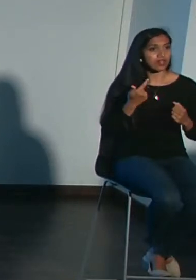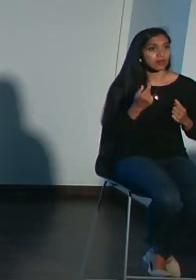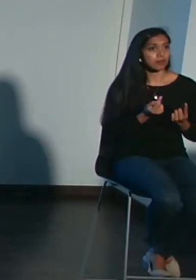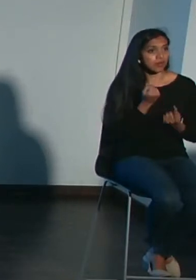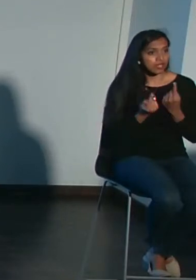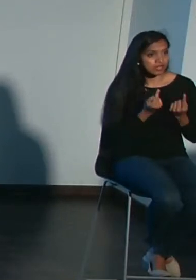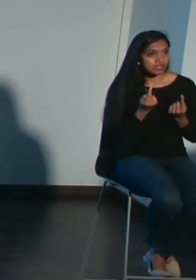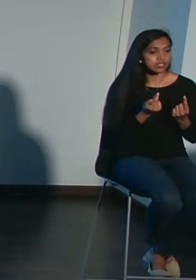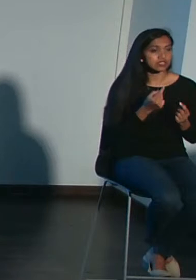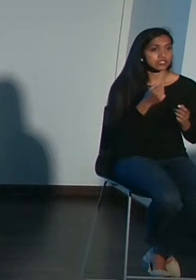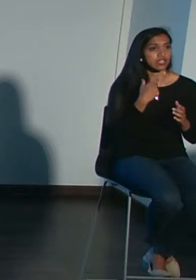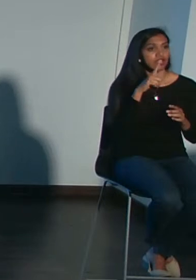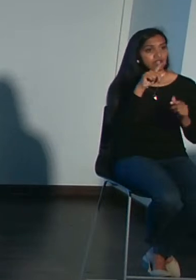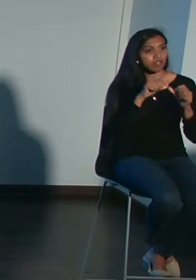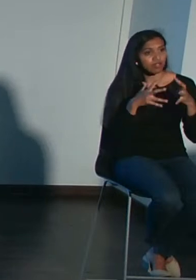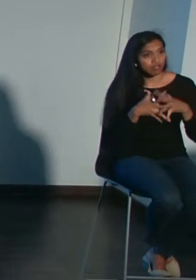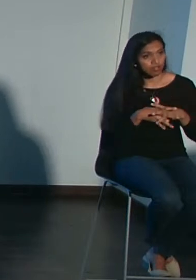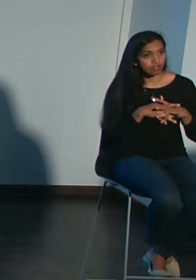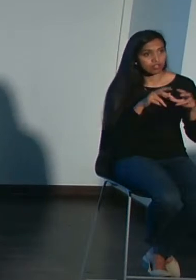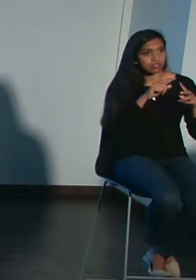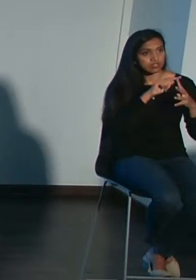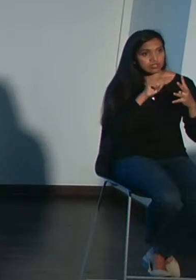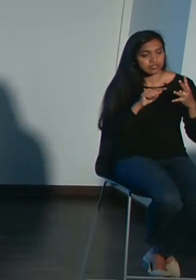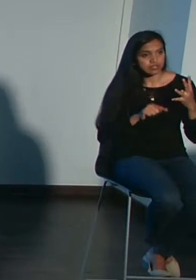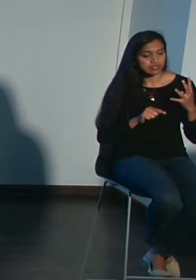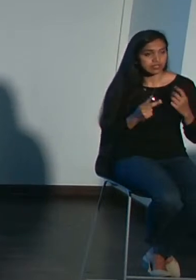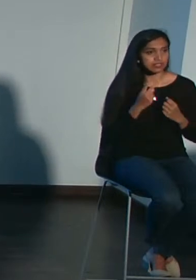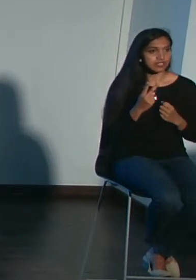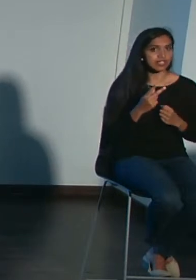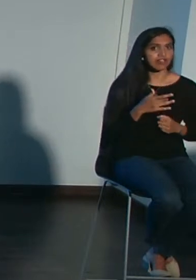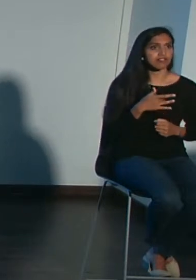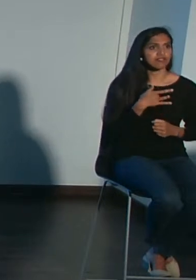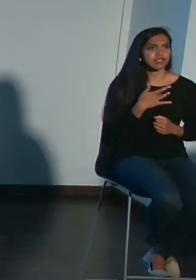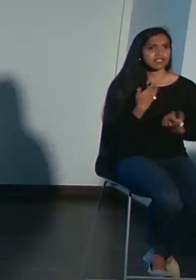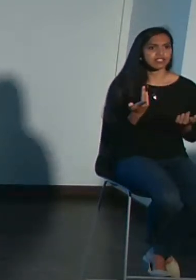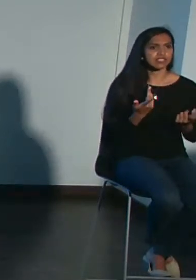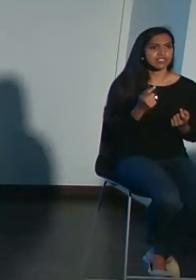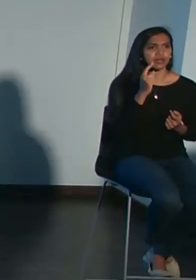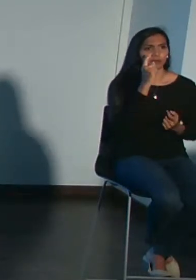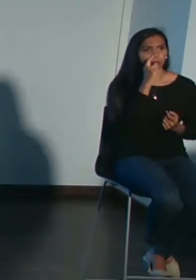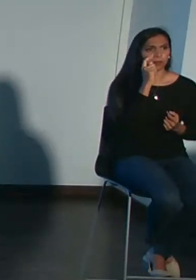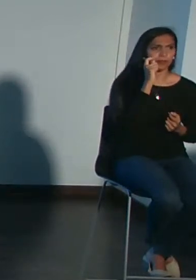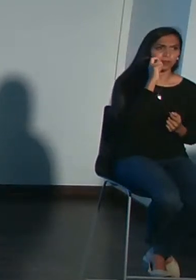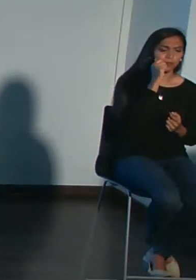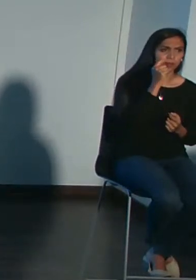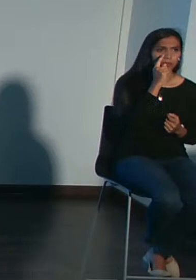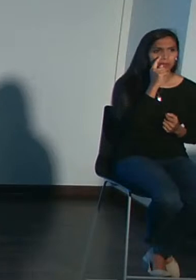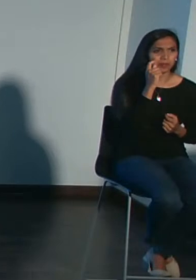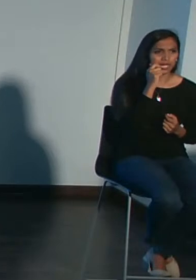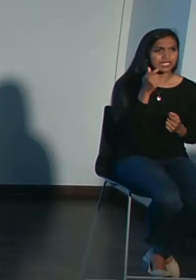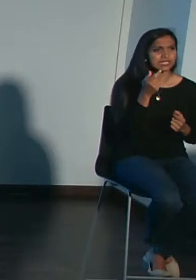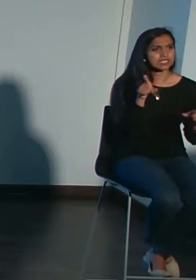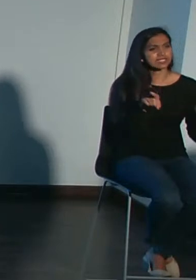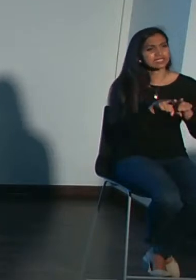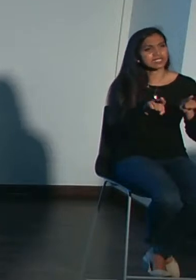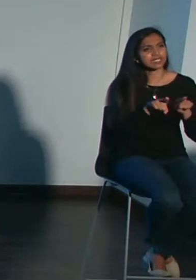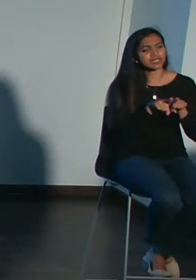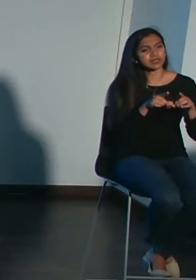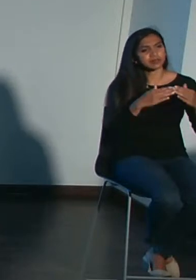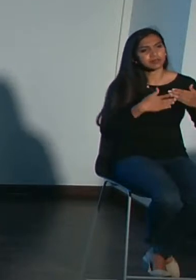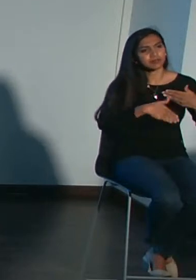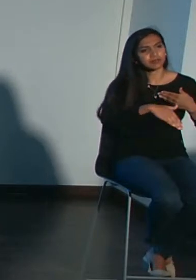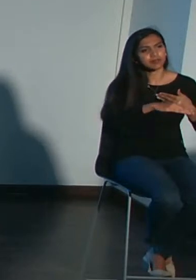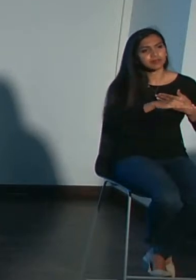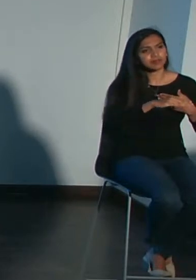put themselves in this book. Perhaps it's not perhaps, feels pretty gendered. But I guess perhaps there could be this